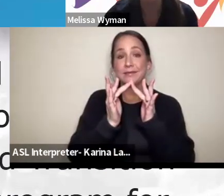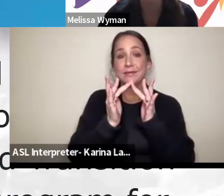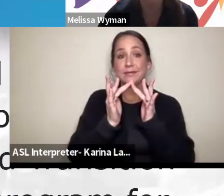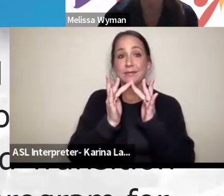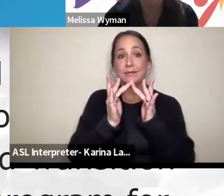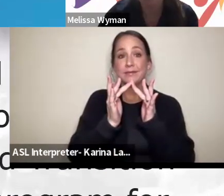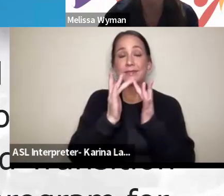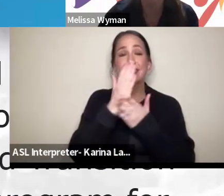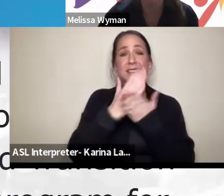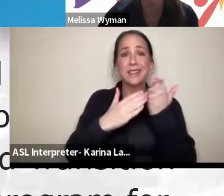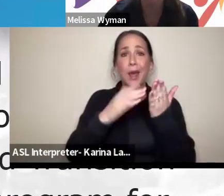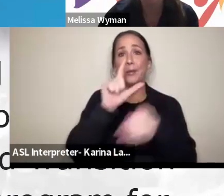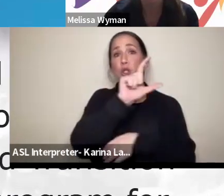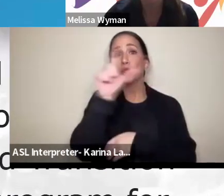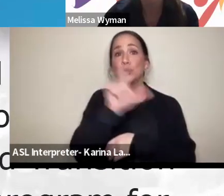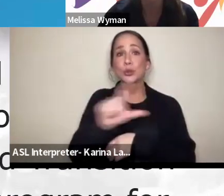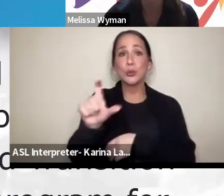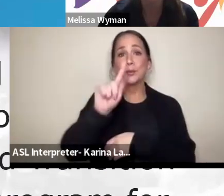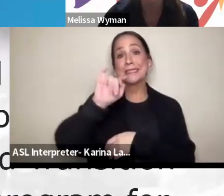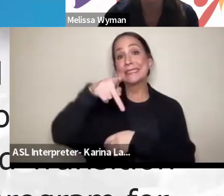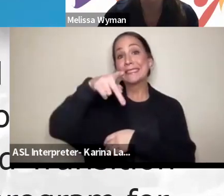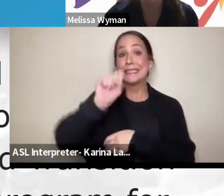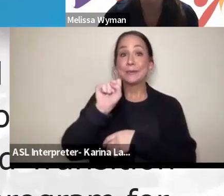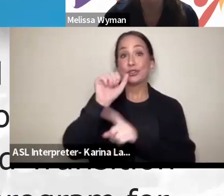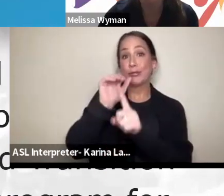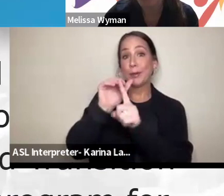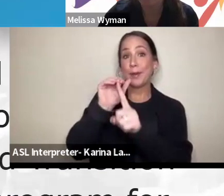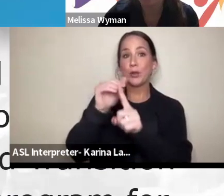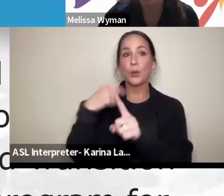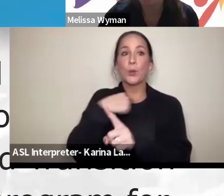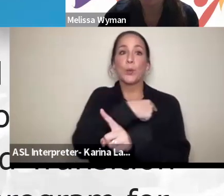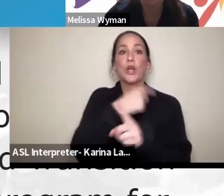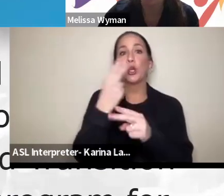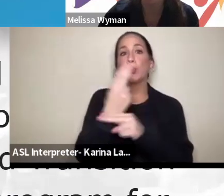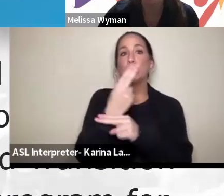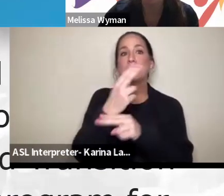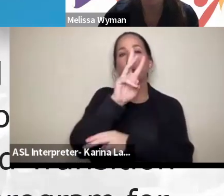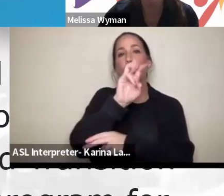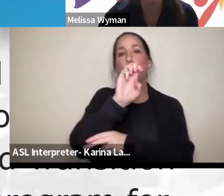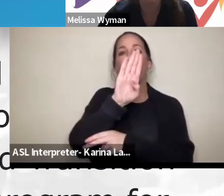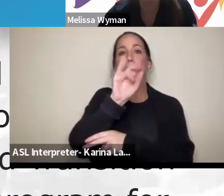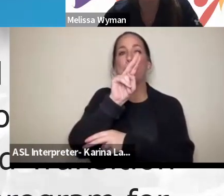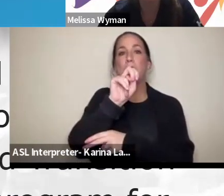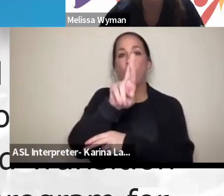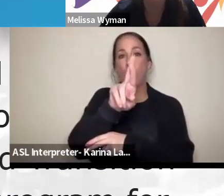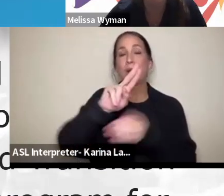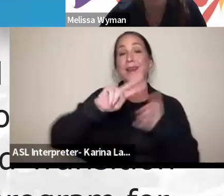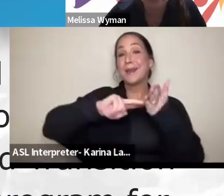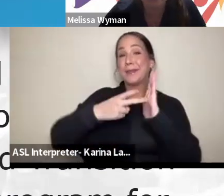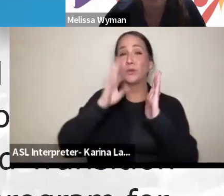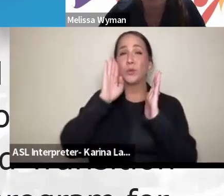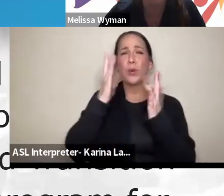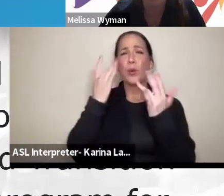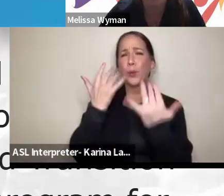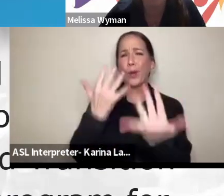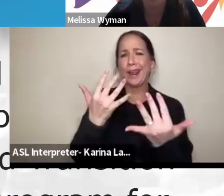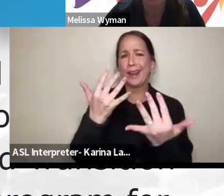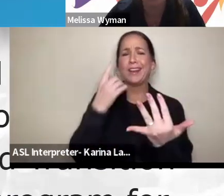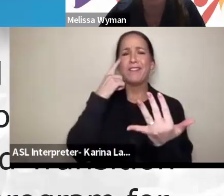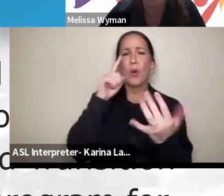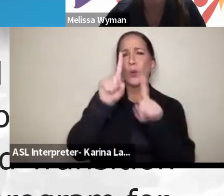some Zoom tip reminders. We are using the webinar platform. We will wait for questions at the end of